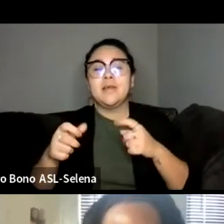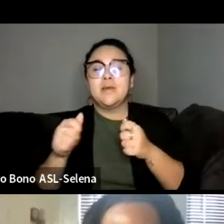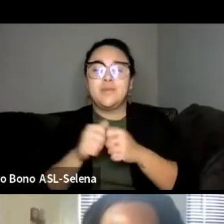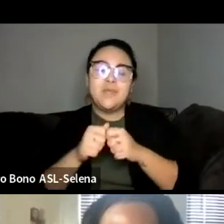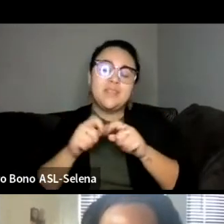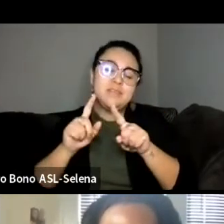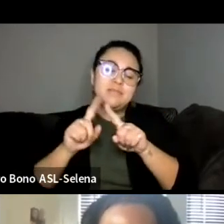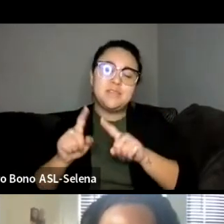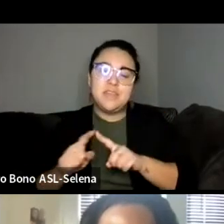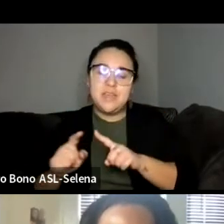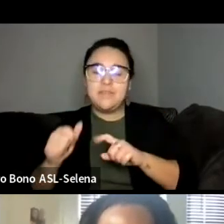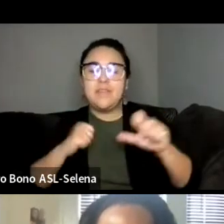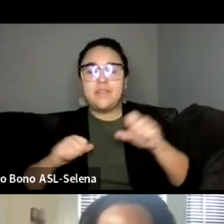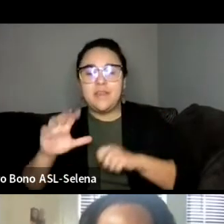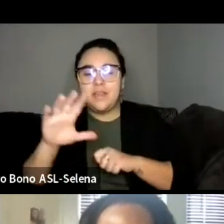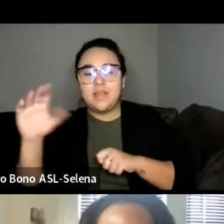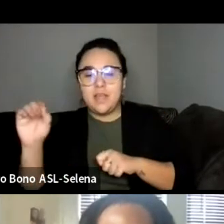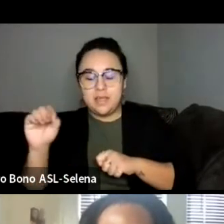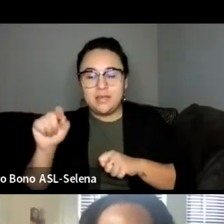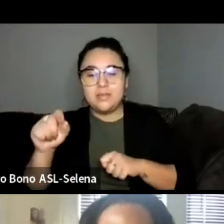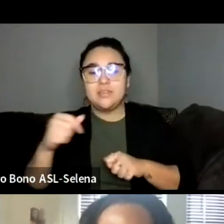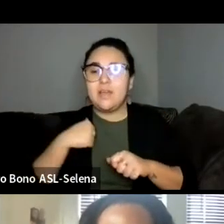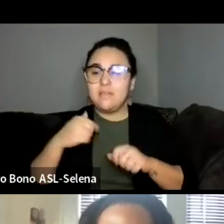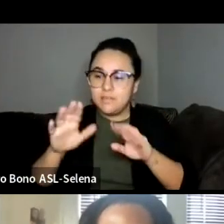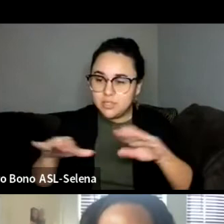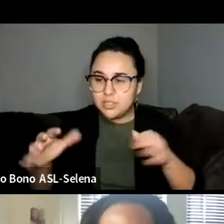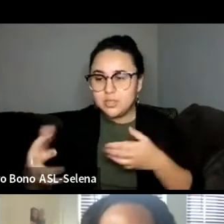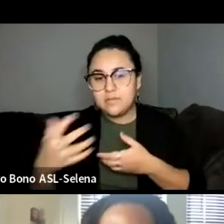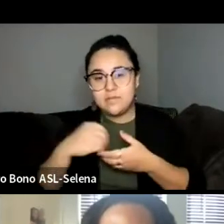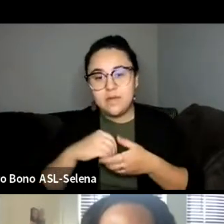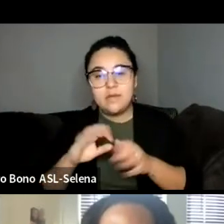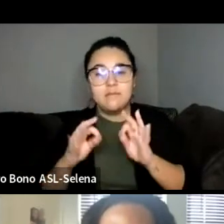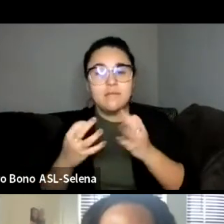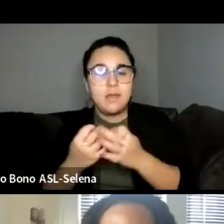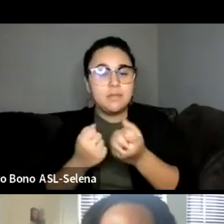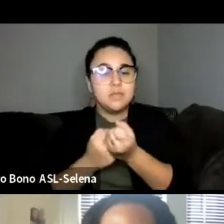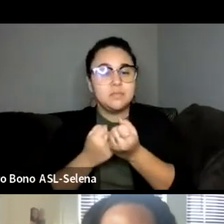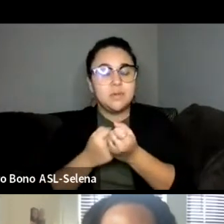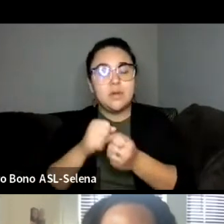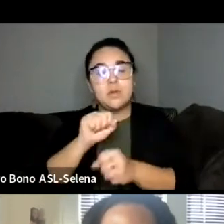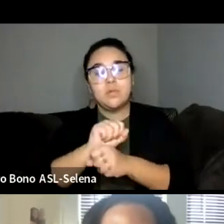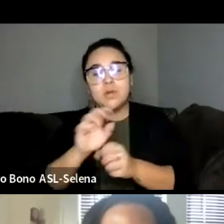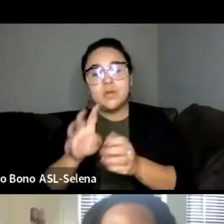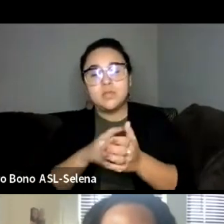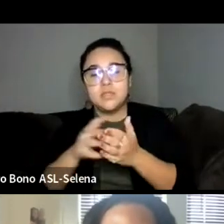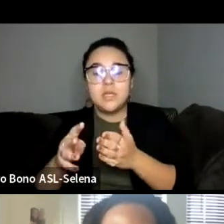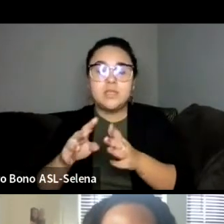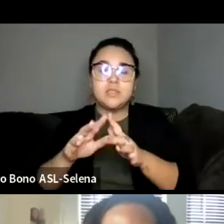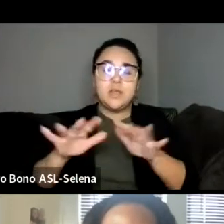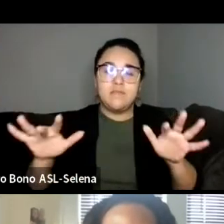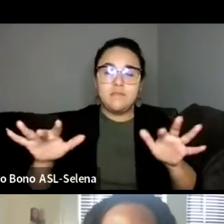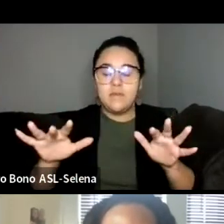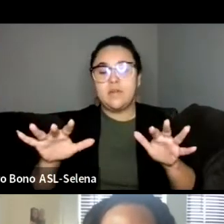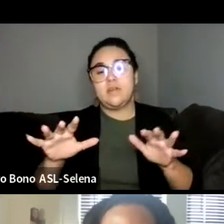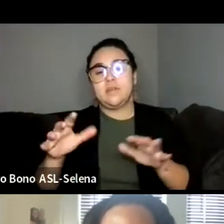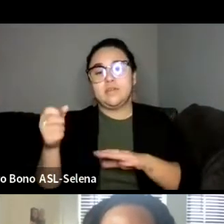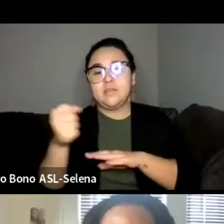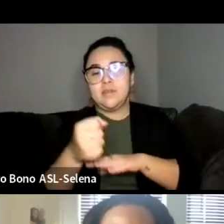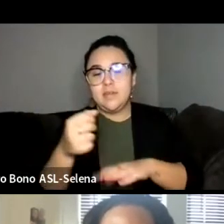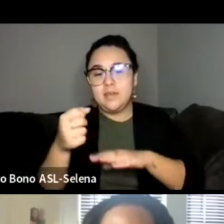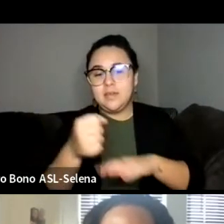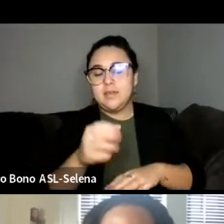Company, which had children in the space, family supportive work scheduling, diverse casting, and creative team stipends